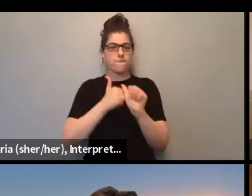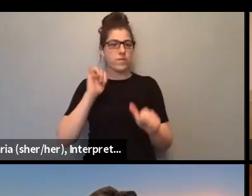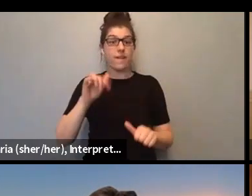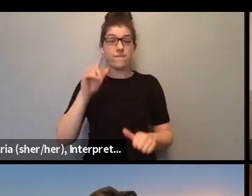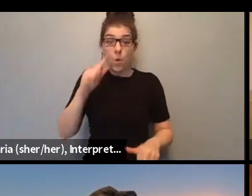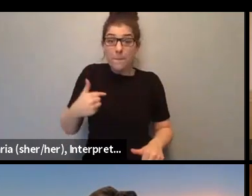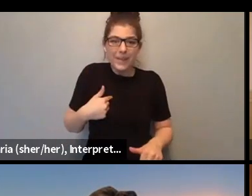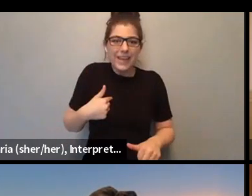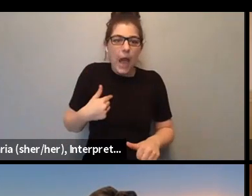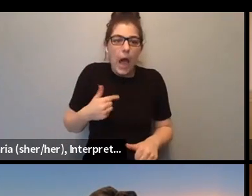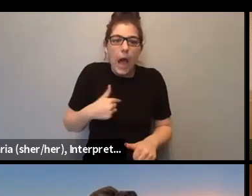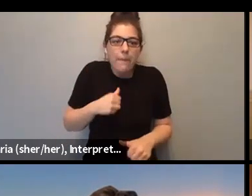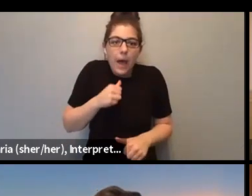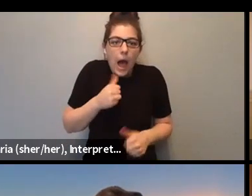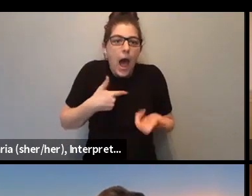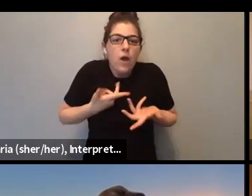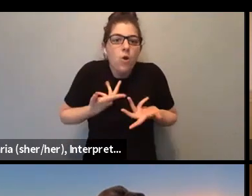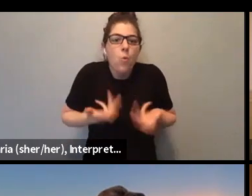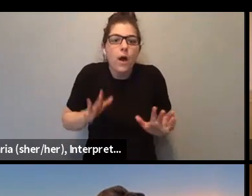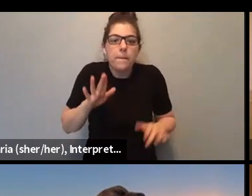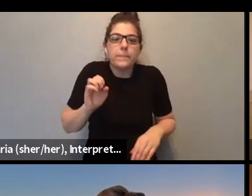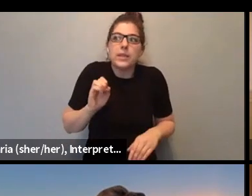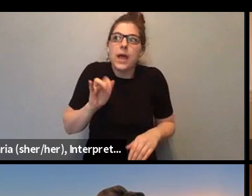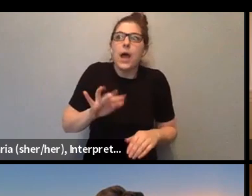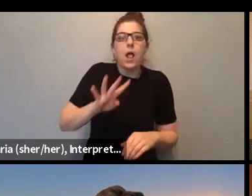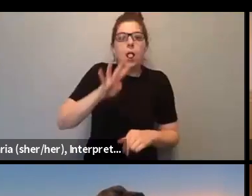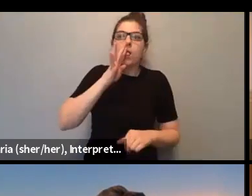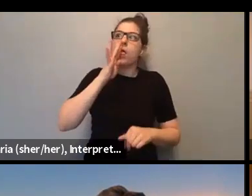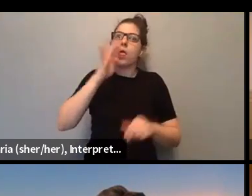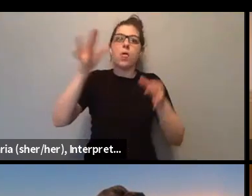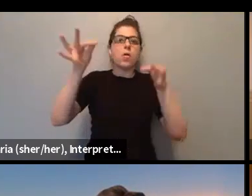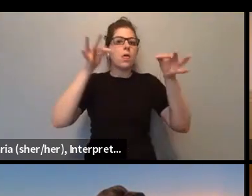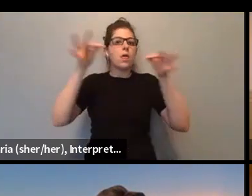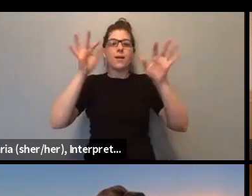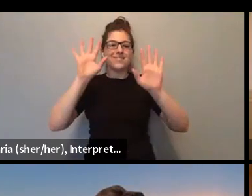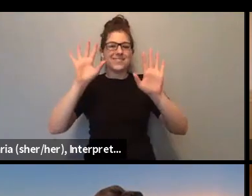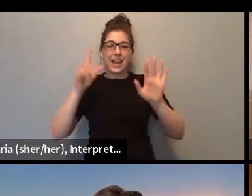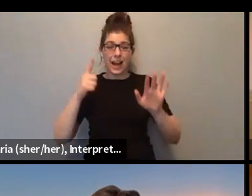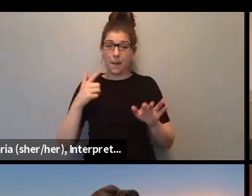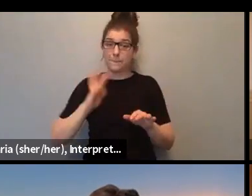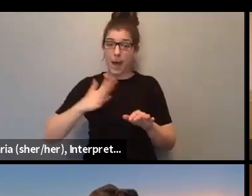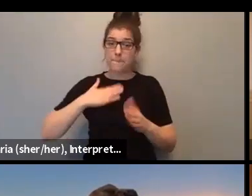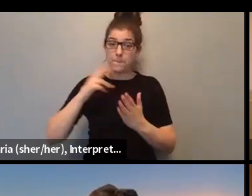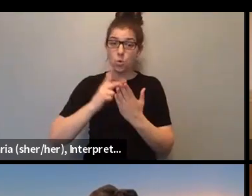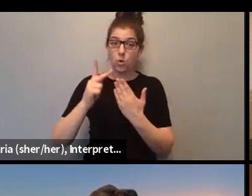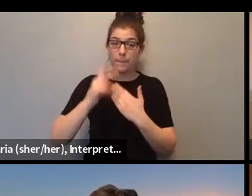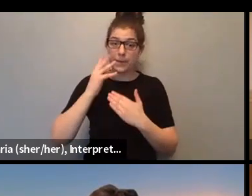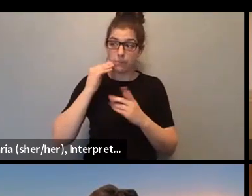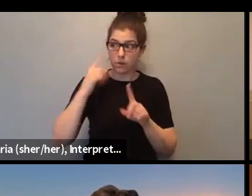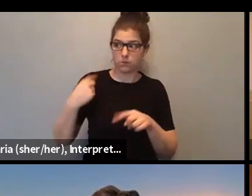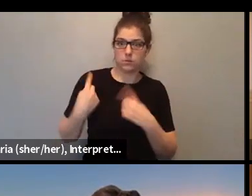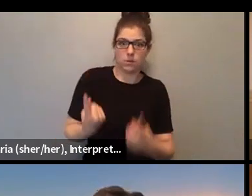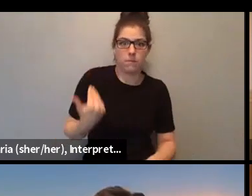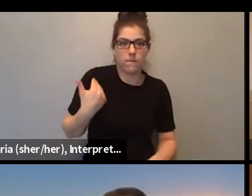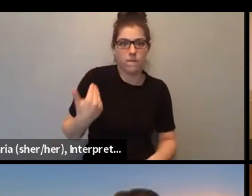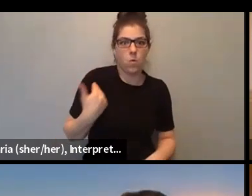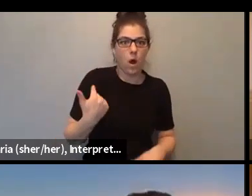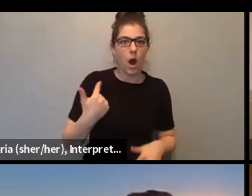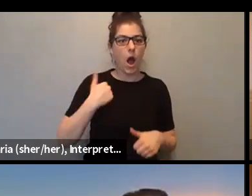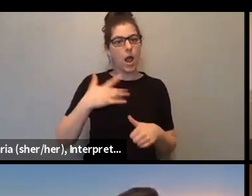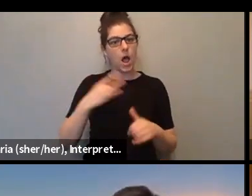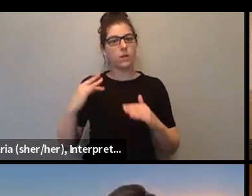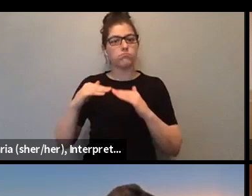And that's the way that I have worked as a programmer in the past. So how do we do that inside of